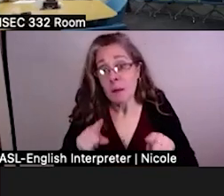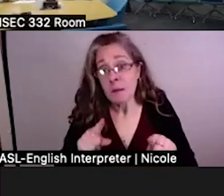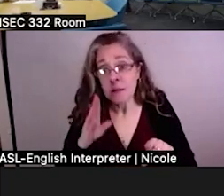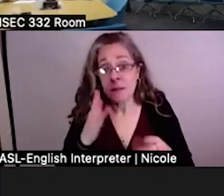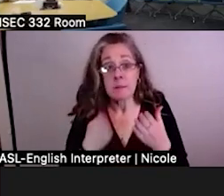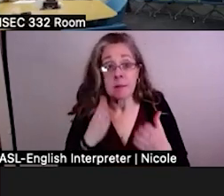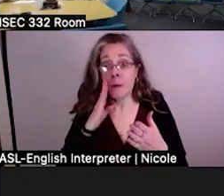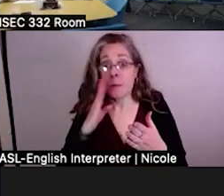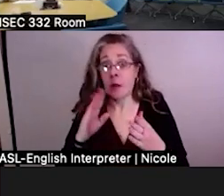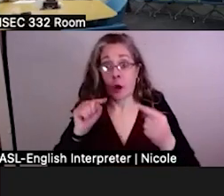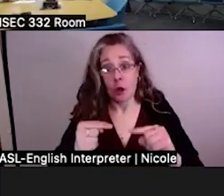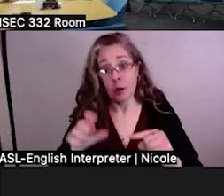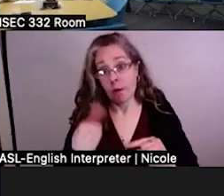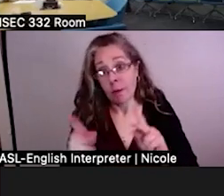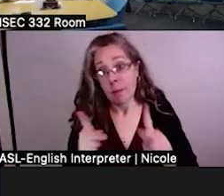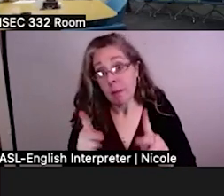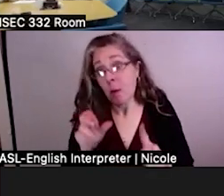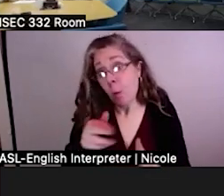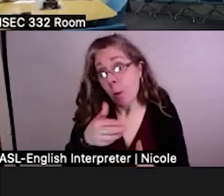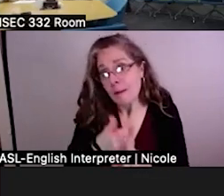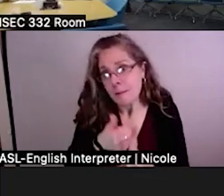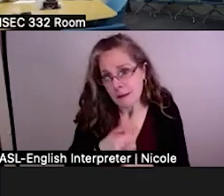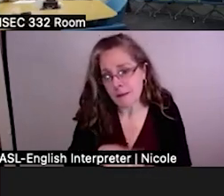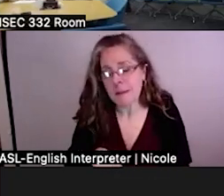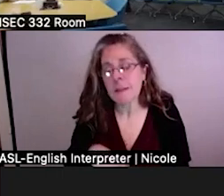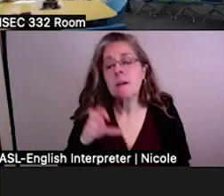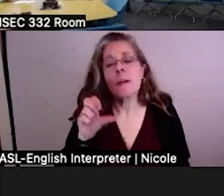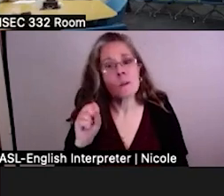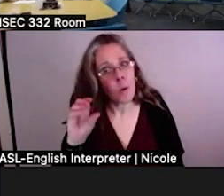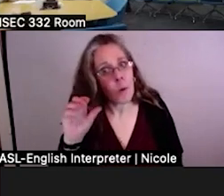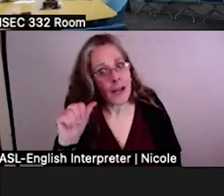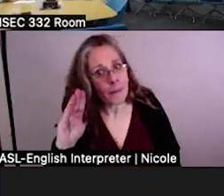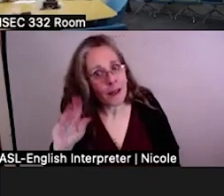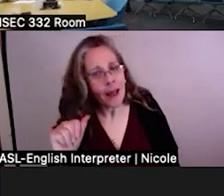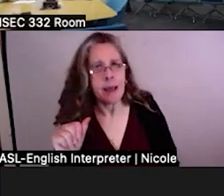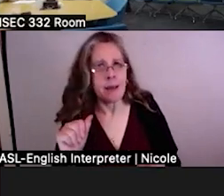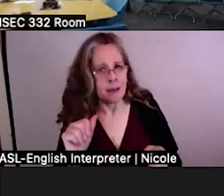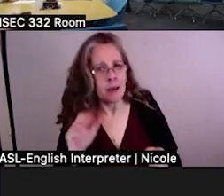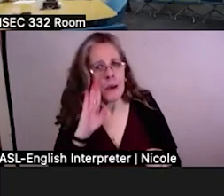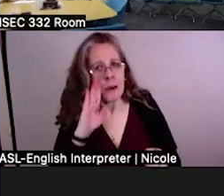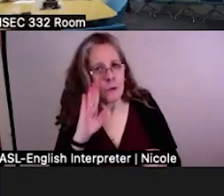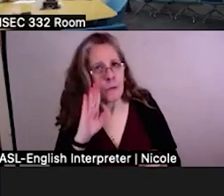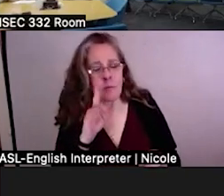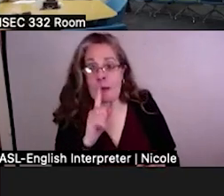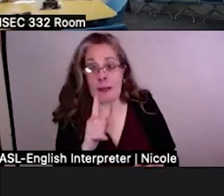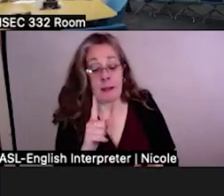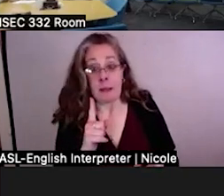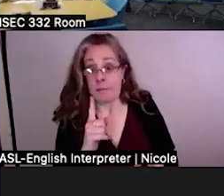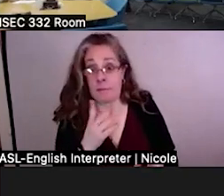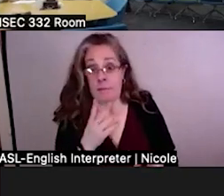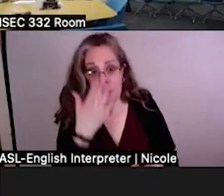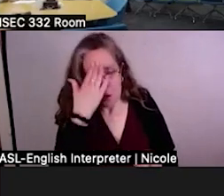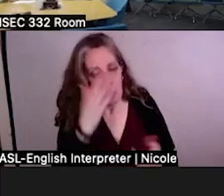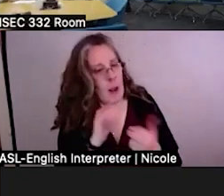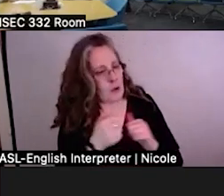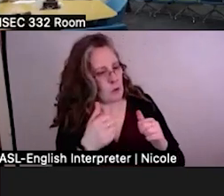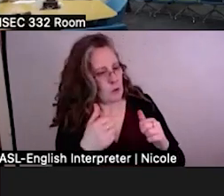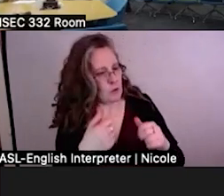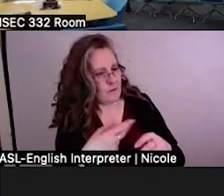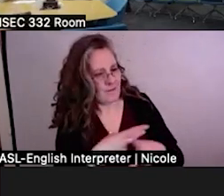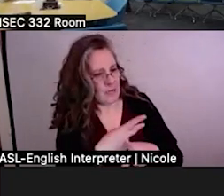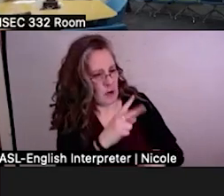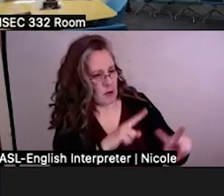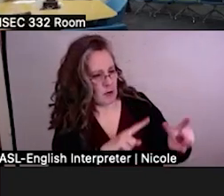good at helping to figure out why someone's engaging in a certain behavior, and then to communicate that in a different